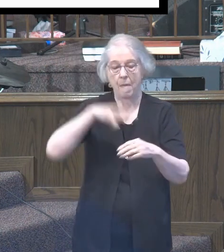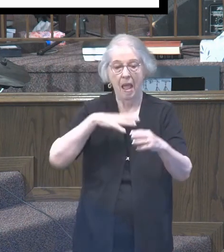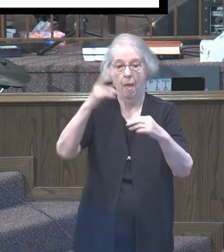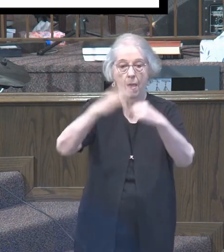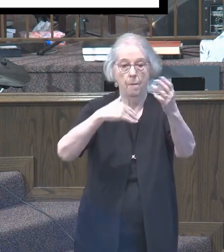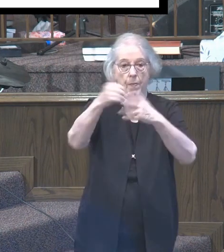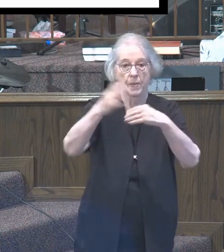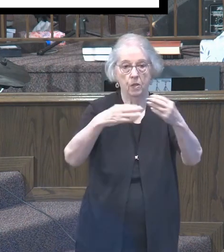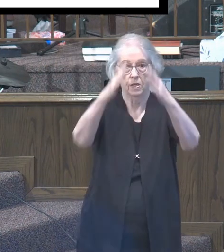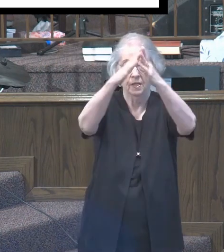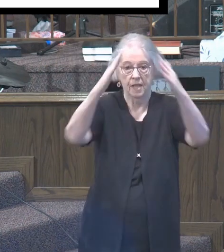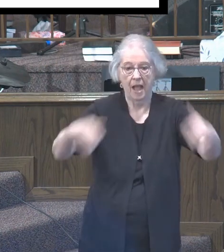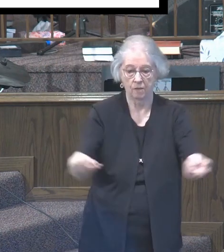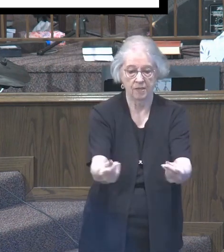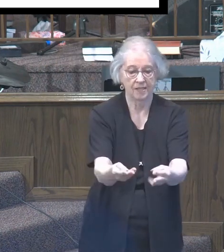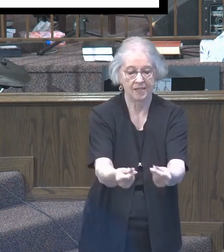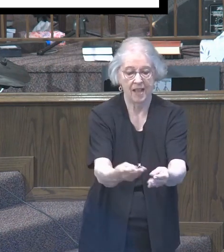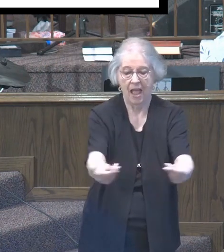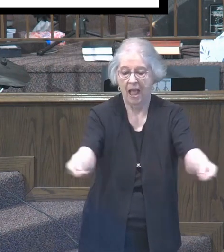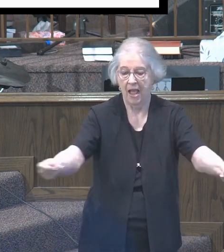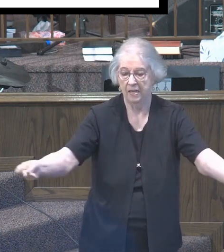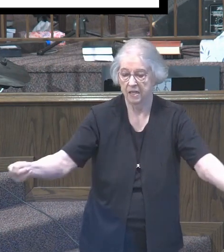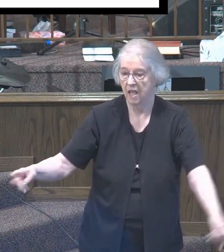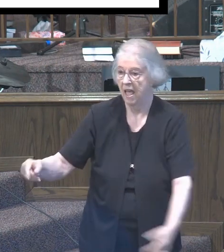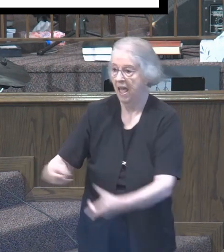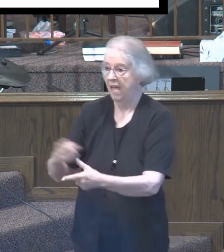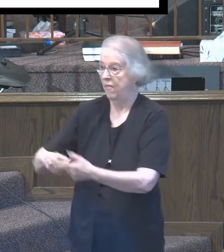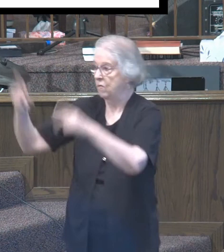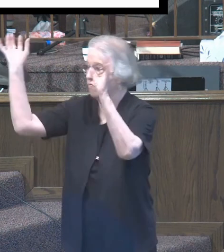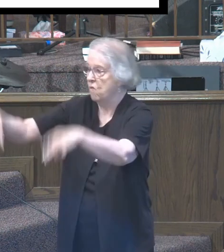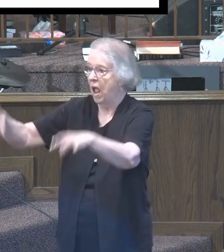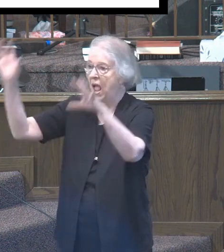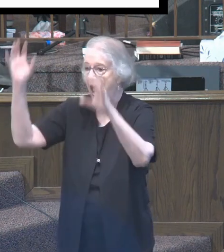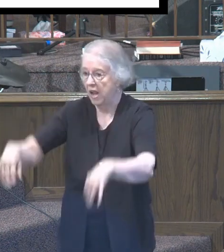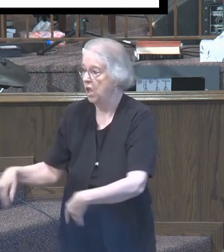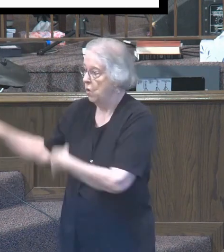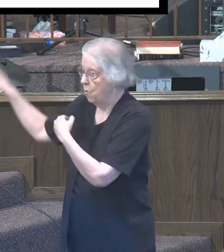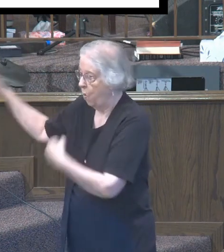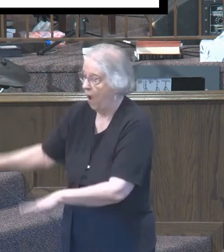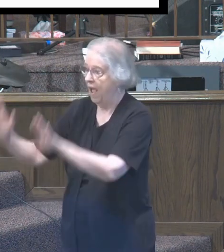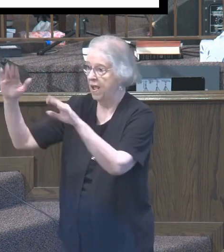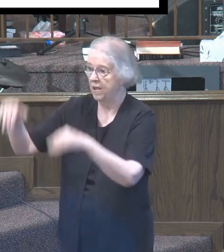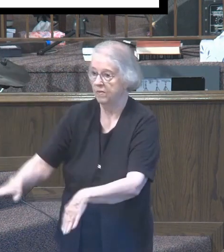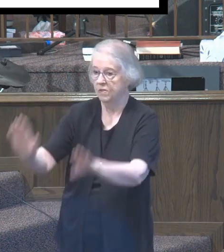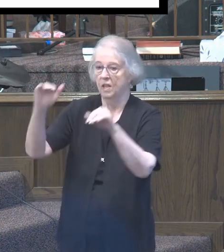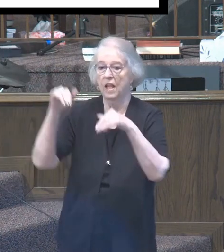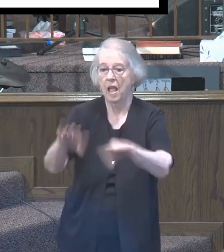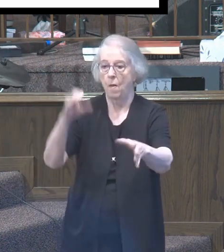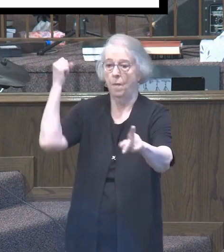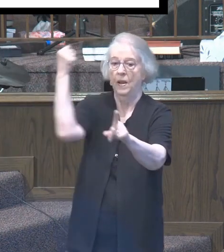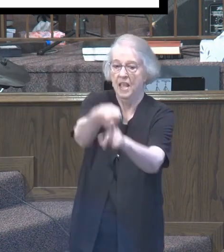the sandy beach. When a storm rolled in and the waves came up, it